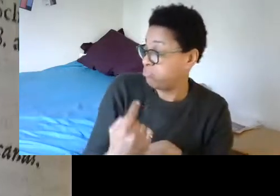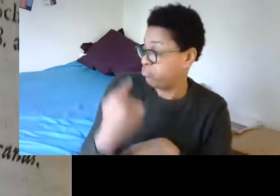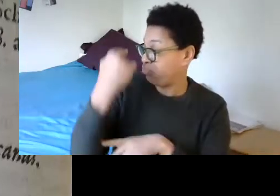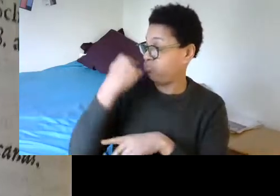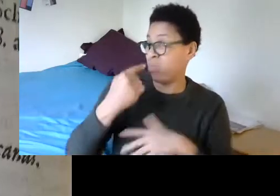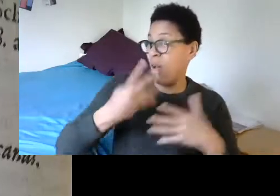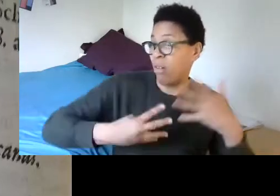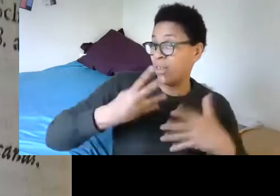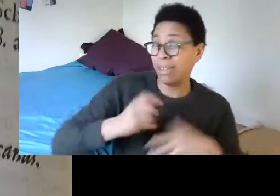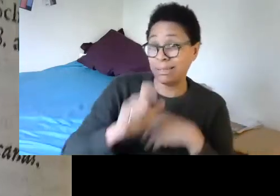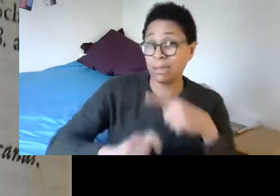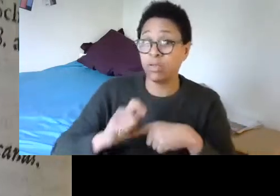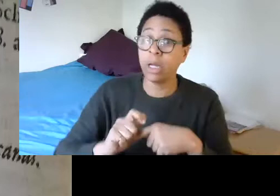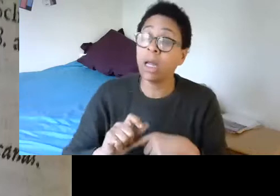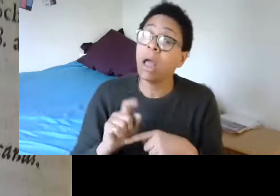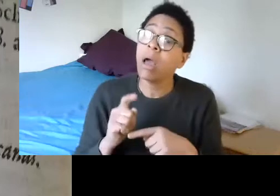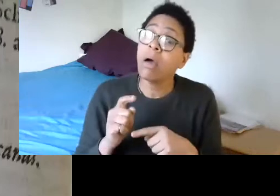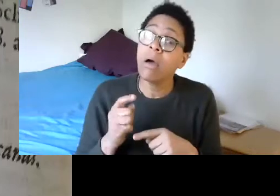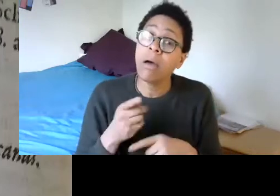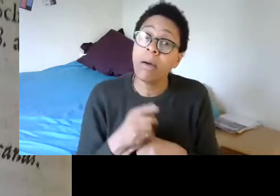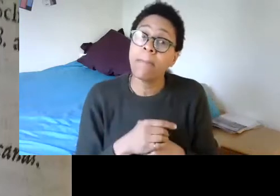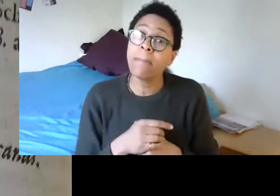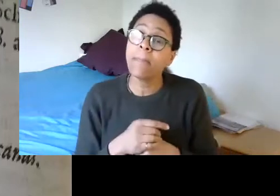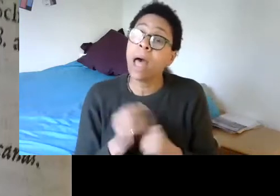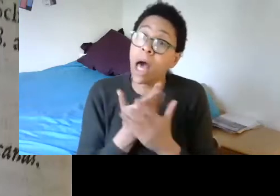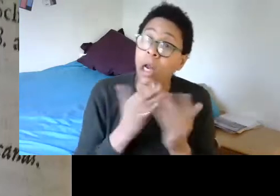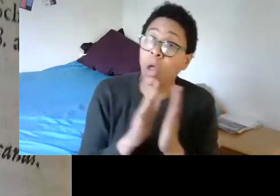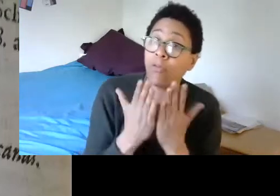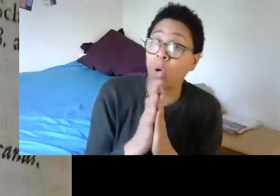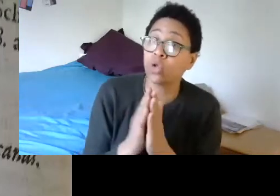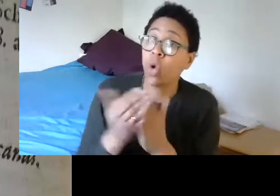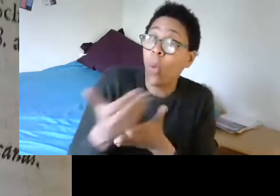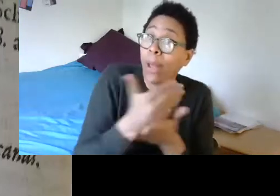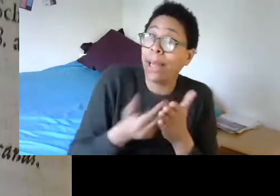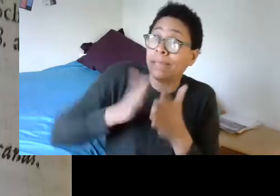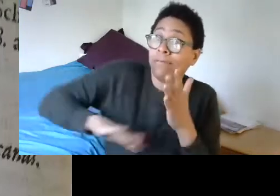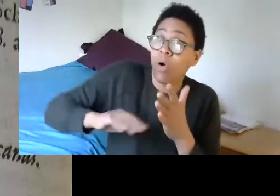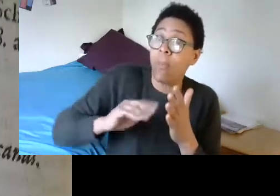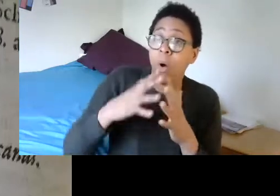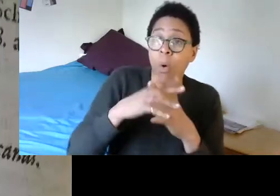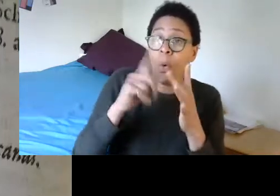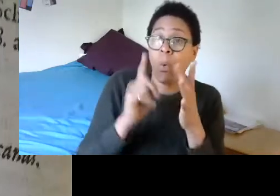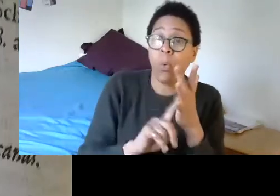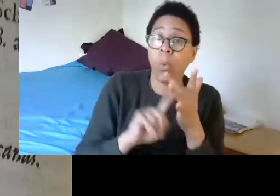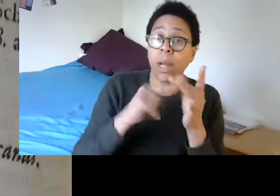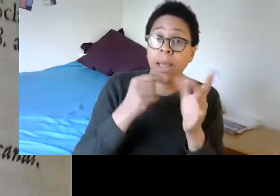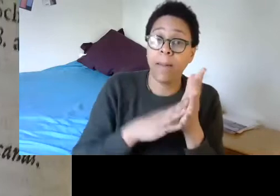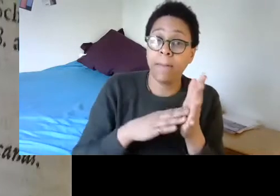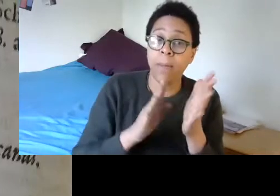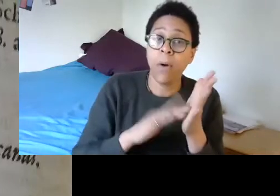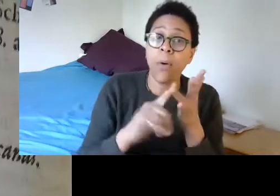first purchases were a number of rare books from the collection of arts and crafts designer William Morris in 1898. By the time of Wellcome's death